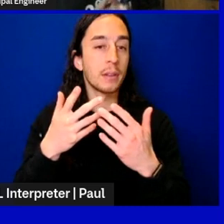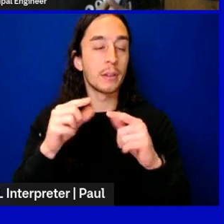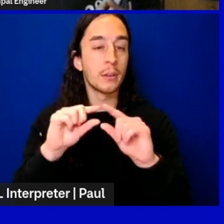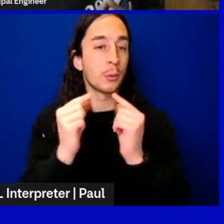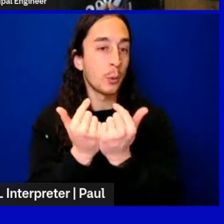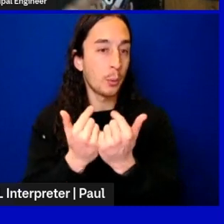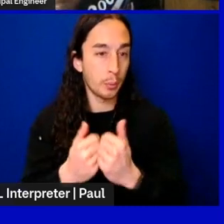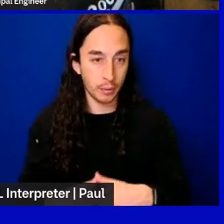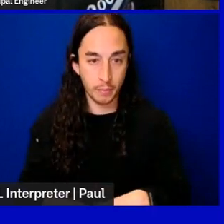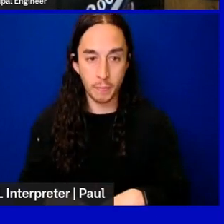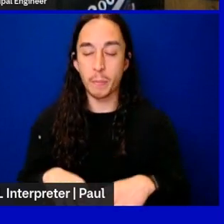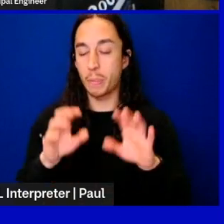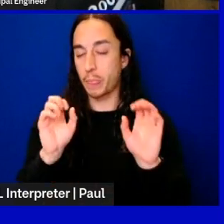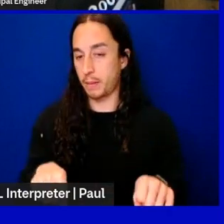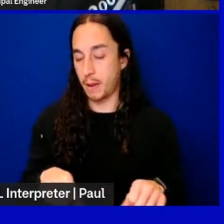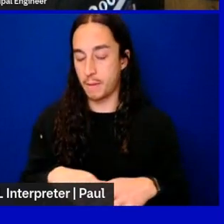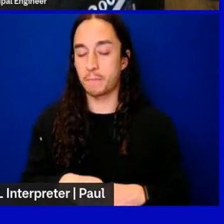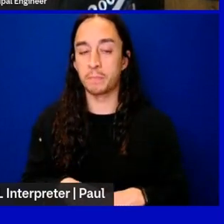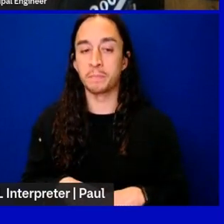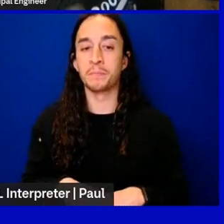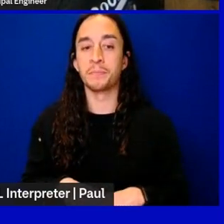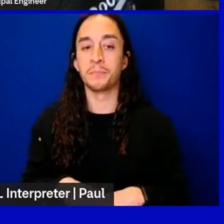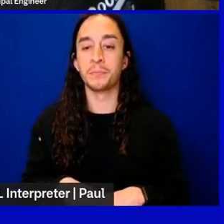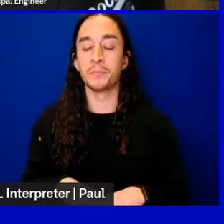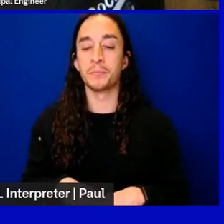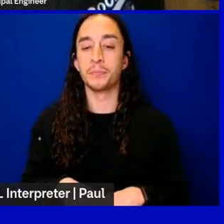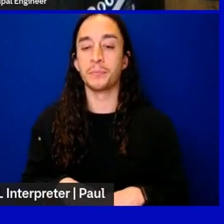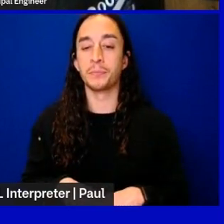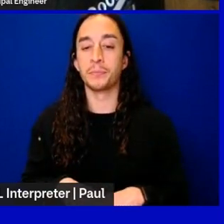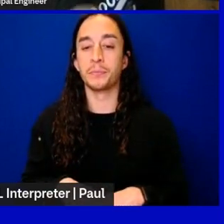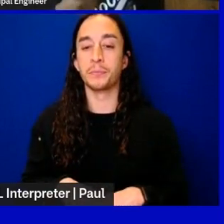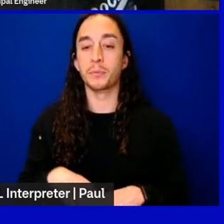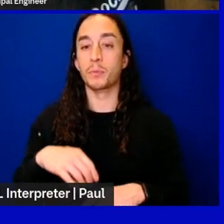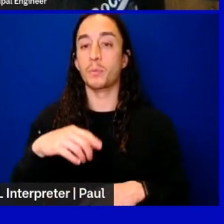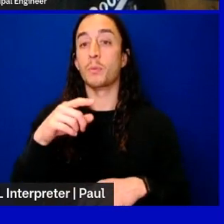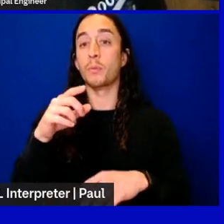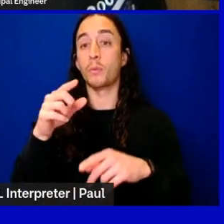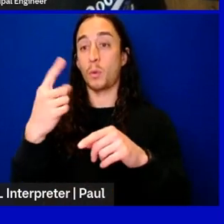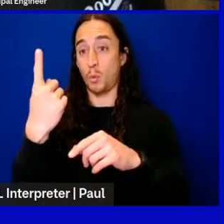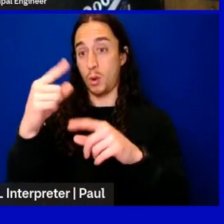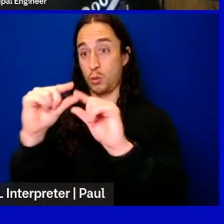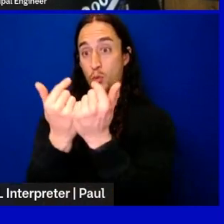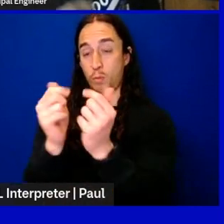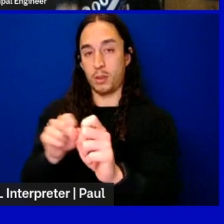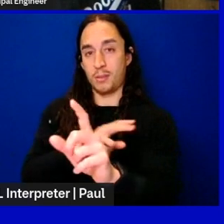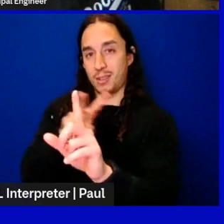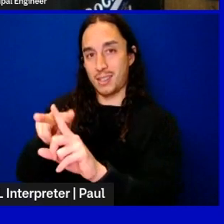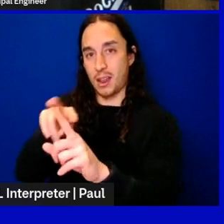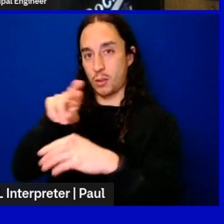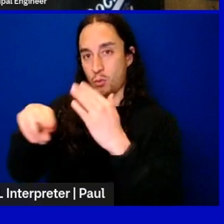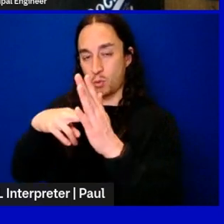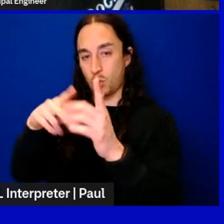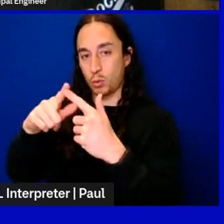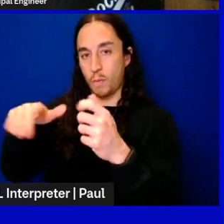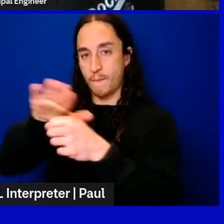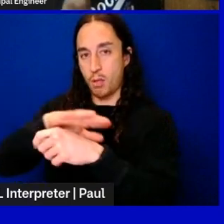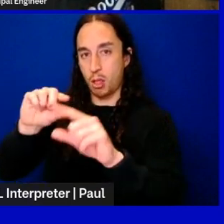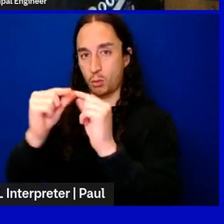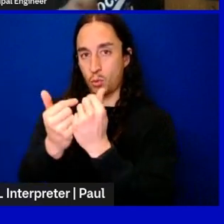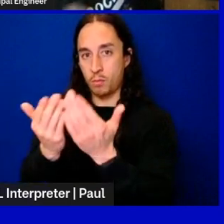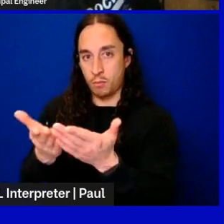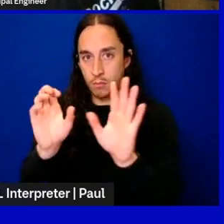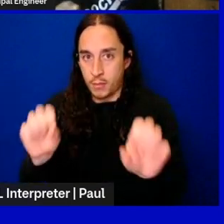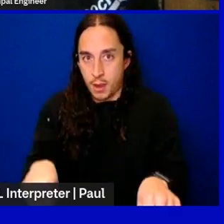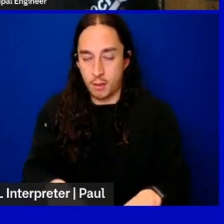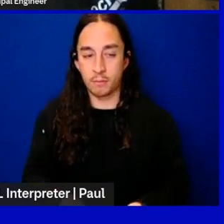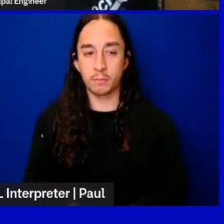of users, and then you can assign the role to that group. And your role will also tell, like as best practices, you can create